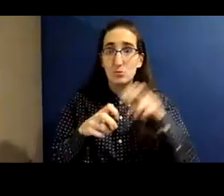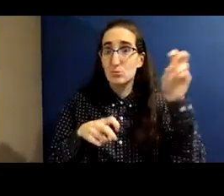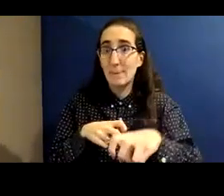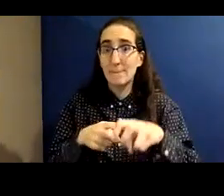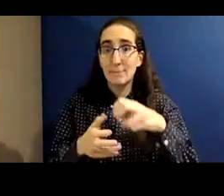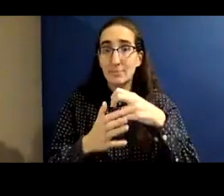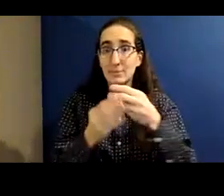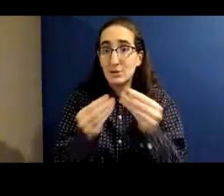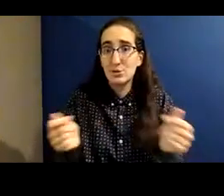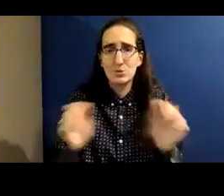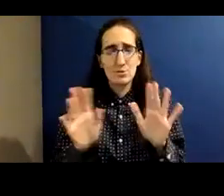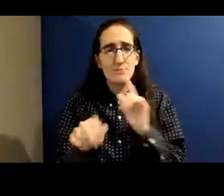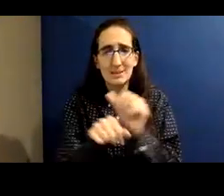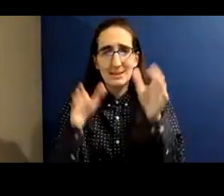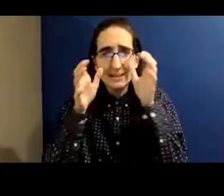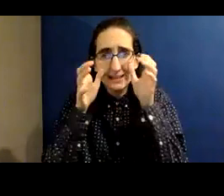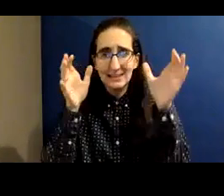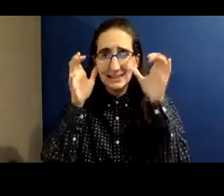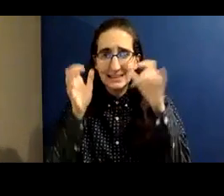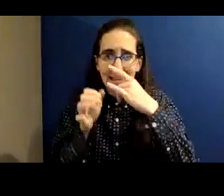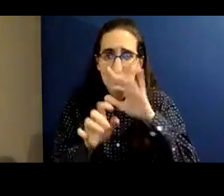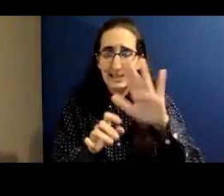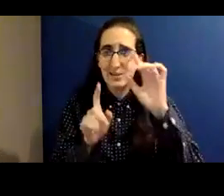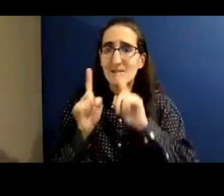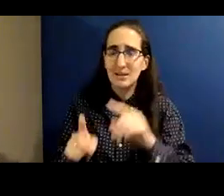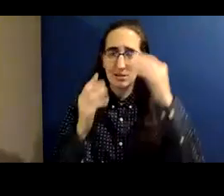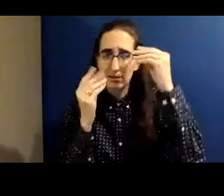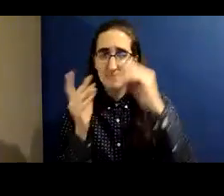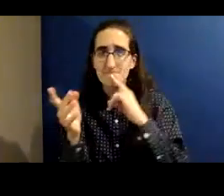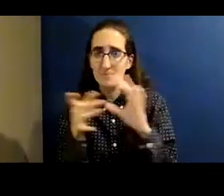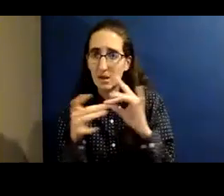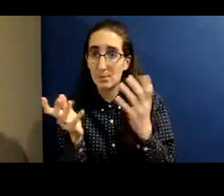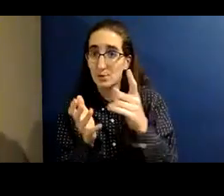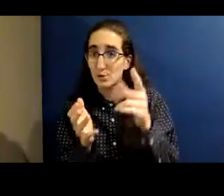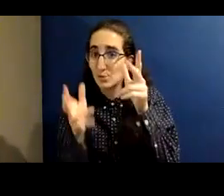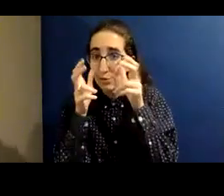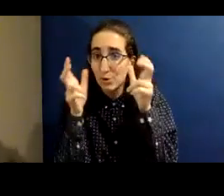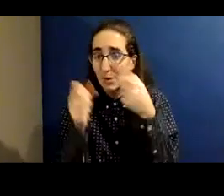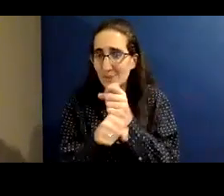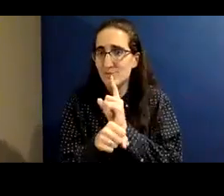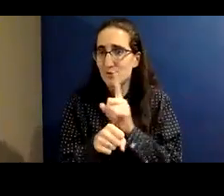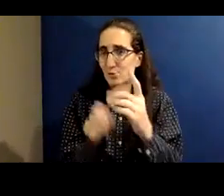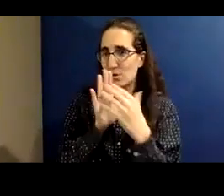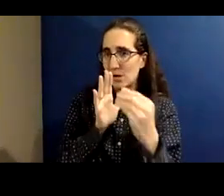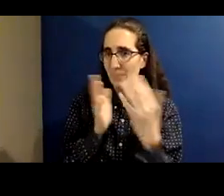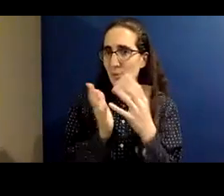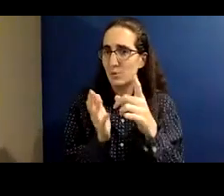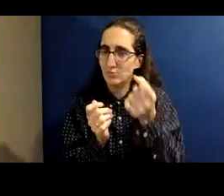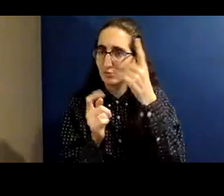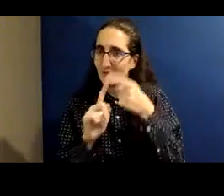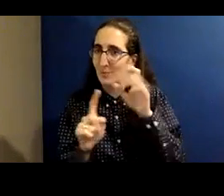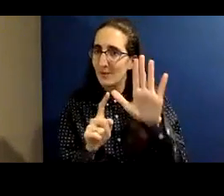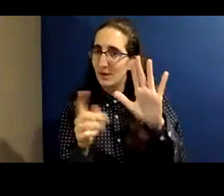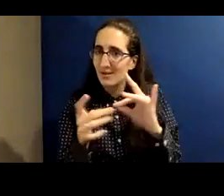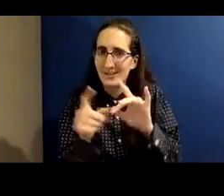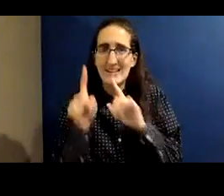really listen to your kids and their answers. Reflect back what you heard to make sure that you have gained a true understanding, and answer